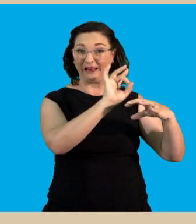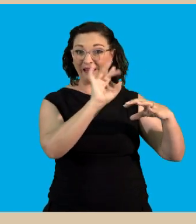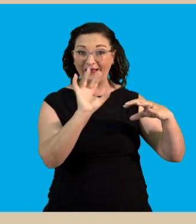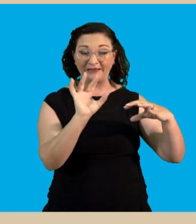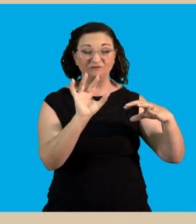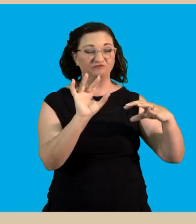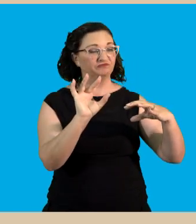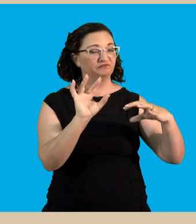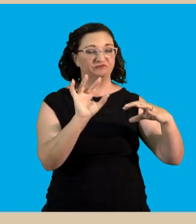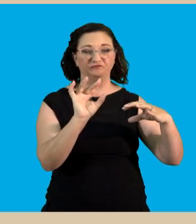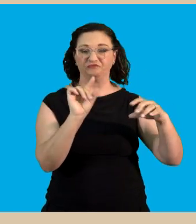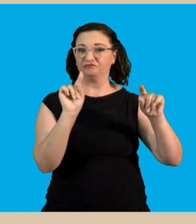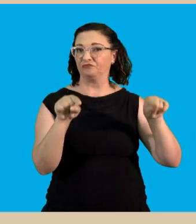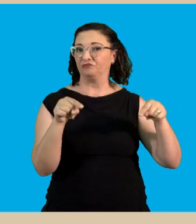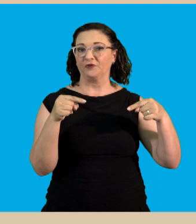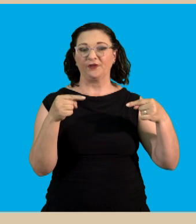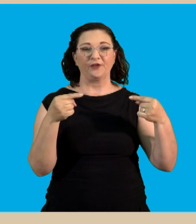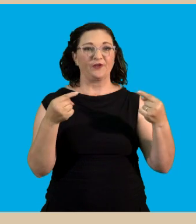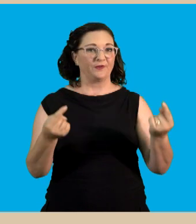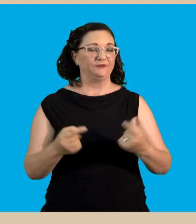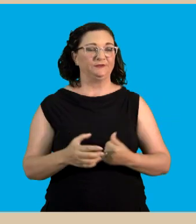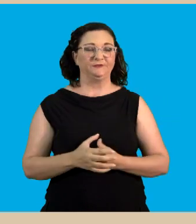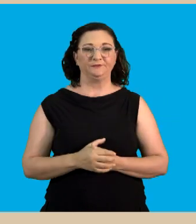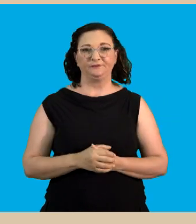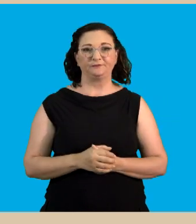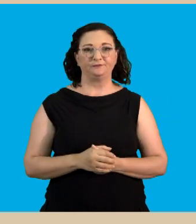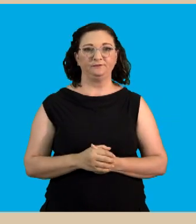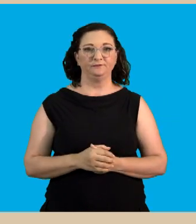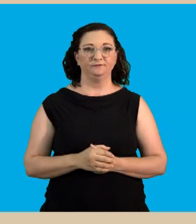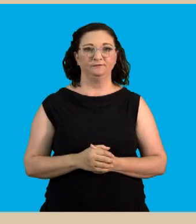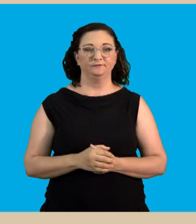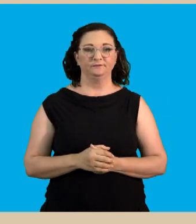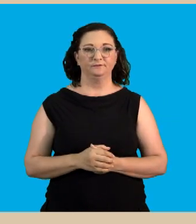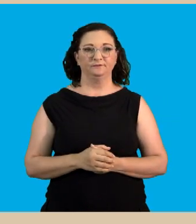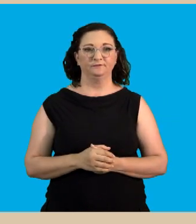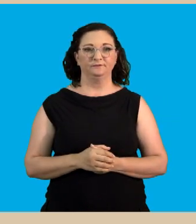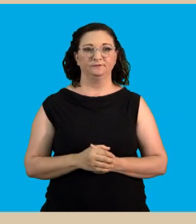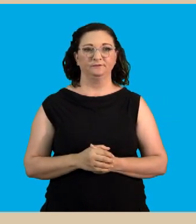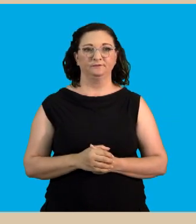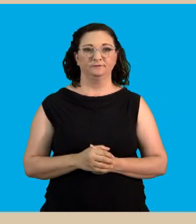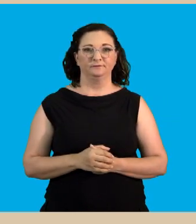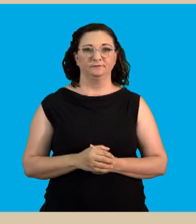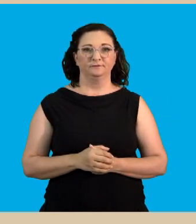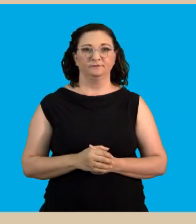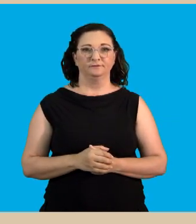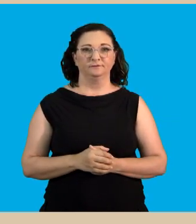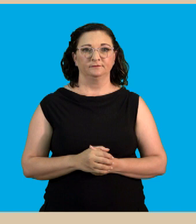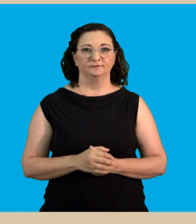its path clear. Okay, that is my